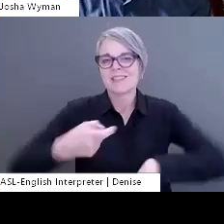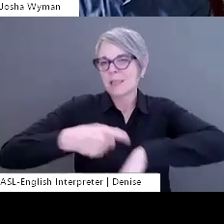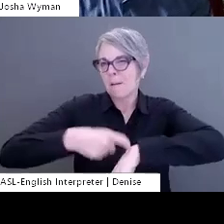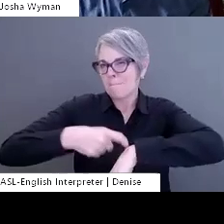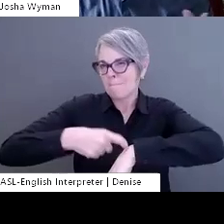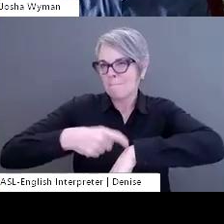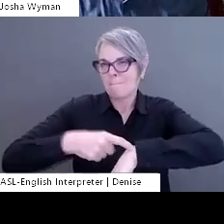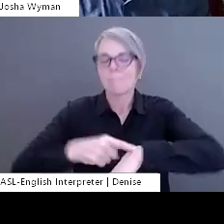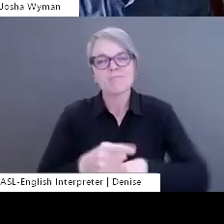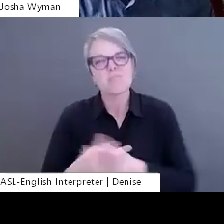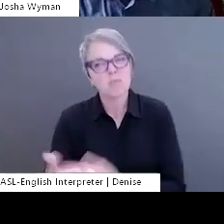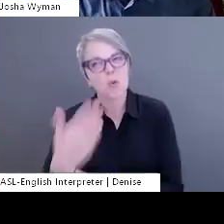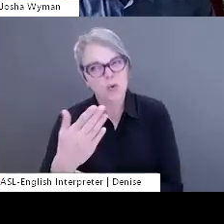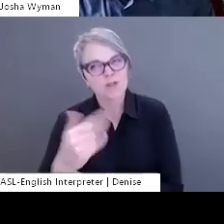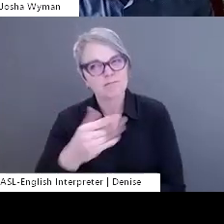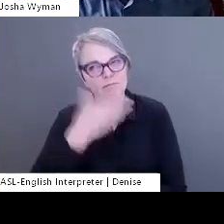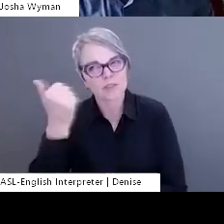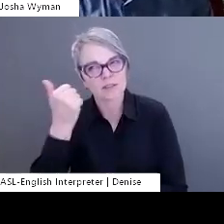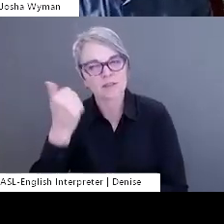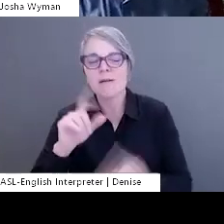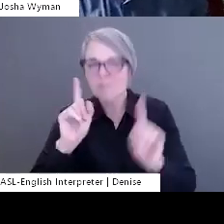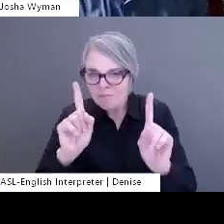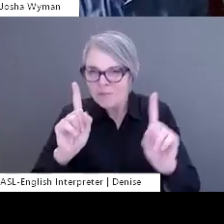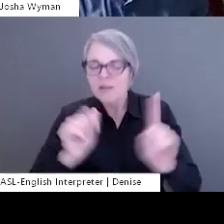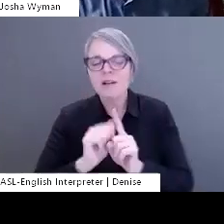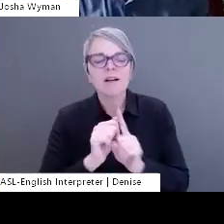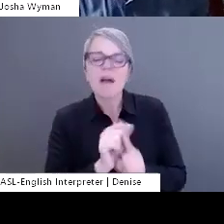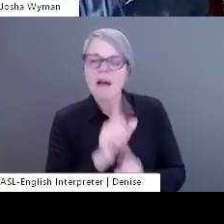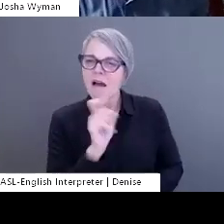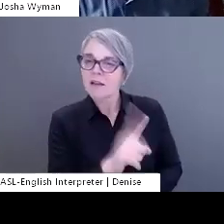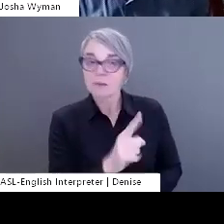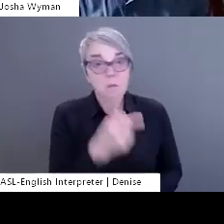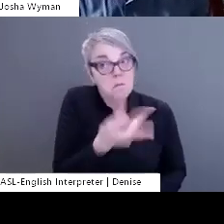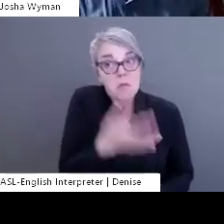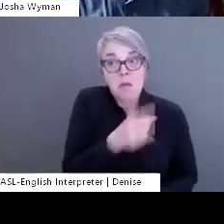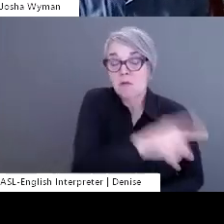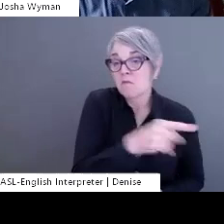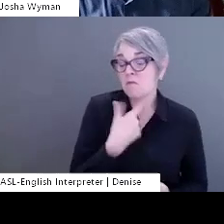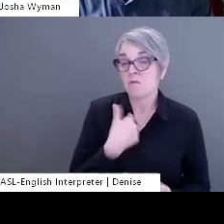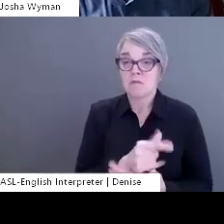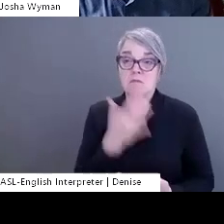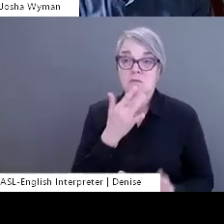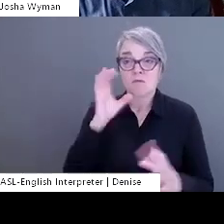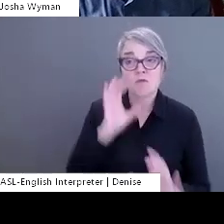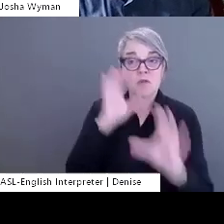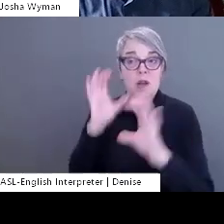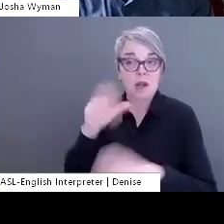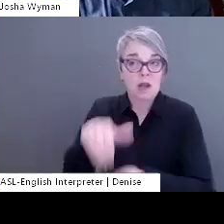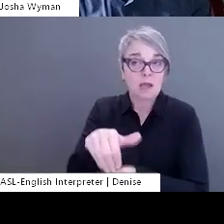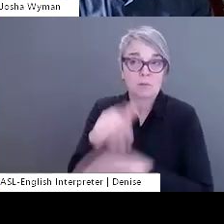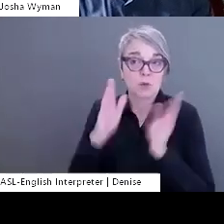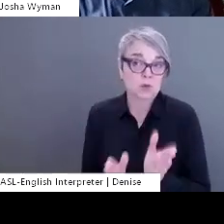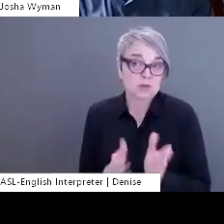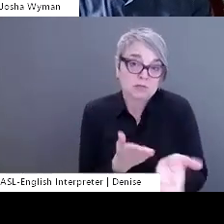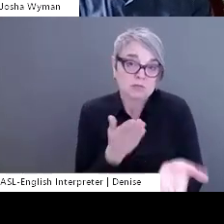it's important to consult with the person first because they might be a night owl. And then follow-up communication